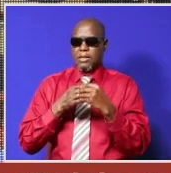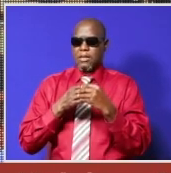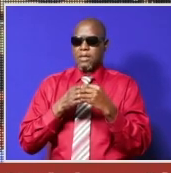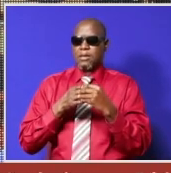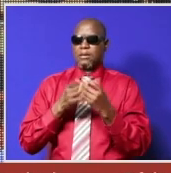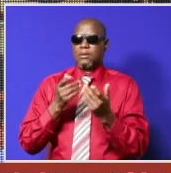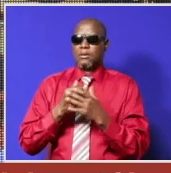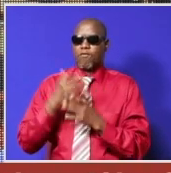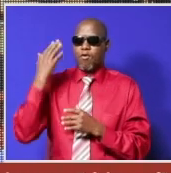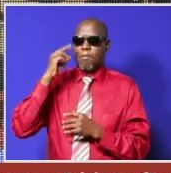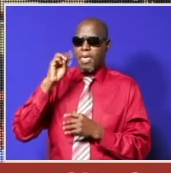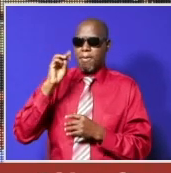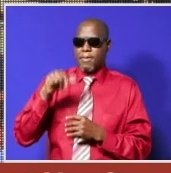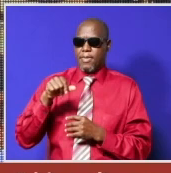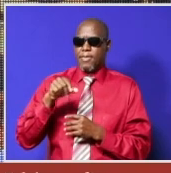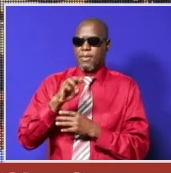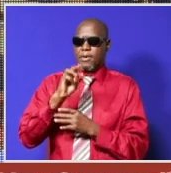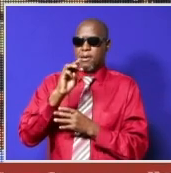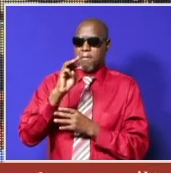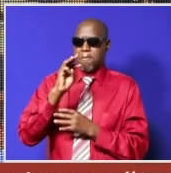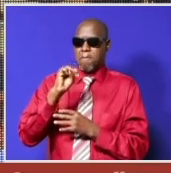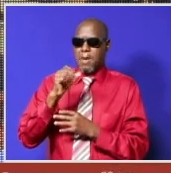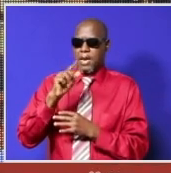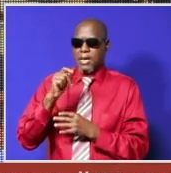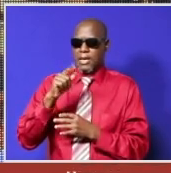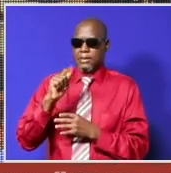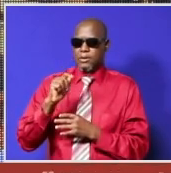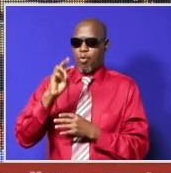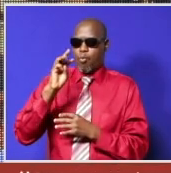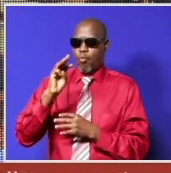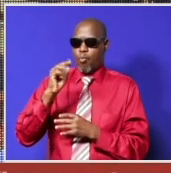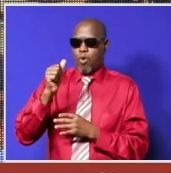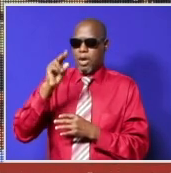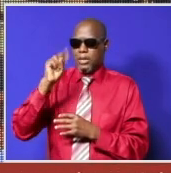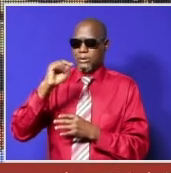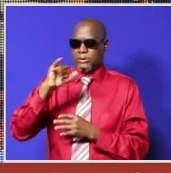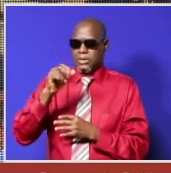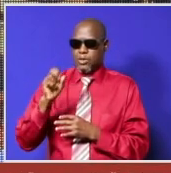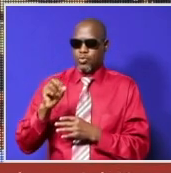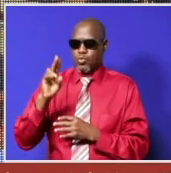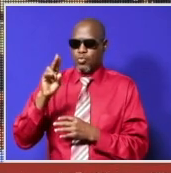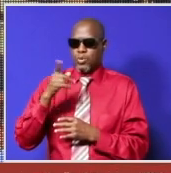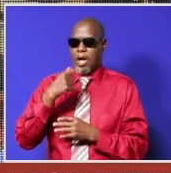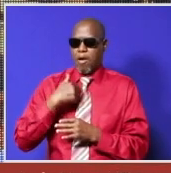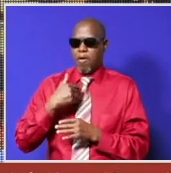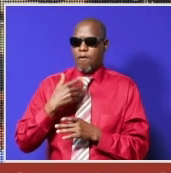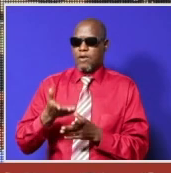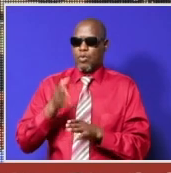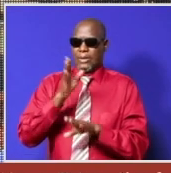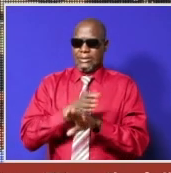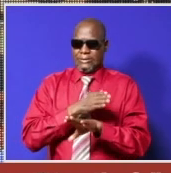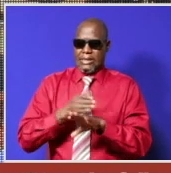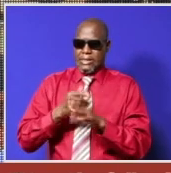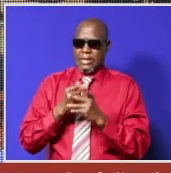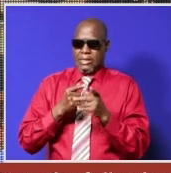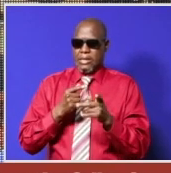Margaret Wanjiru. A scuffle ensued during the exercise that left Bishop Wanjiru and some church members nursing injuries during the demolition that brought